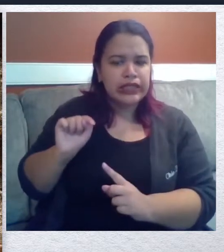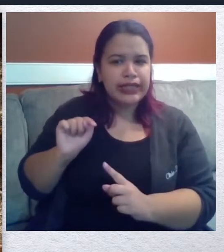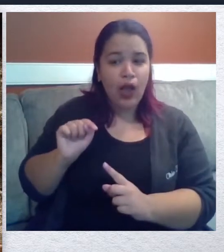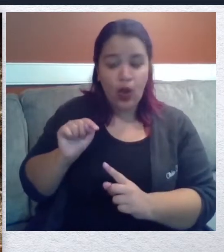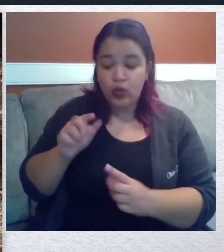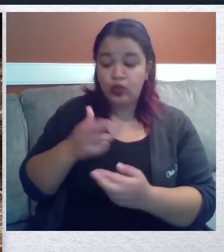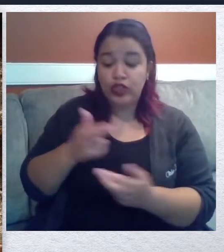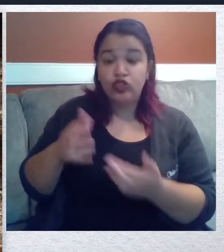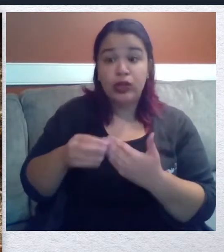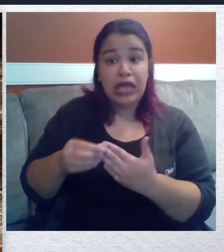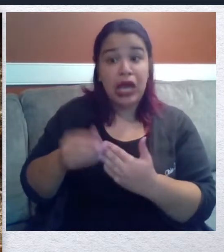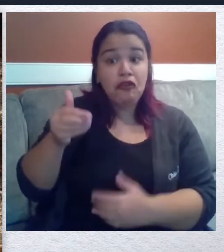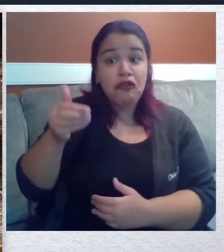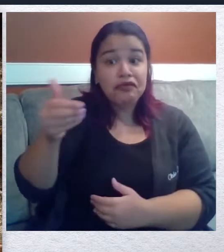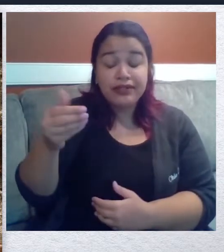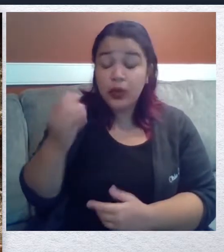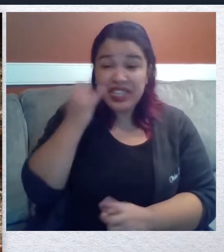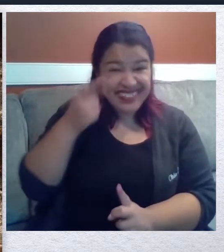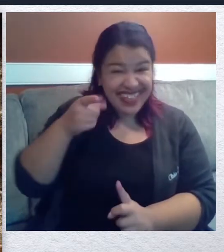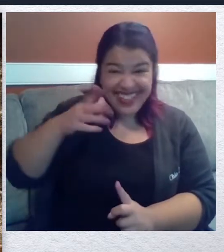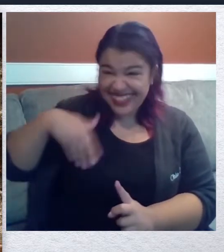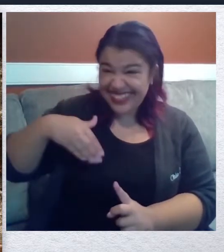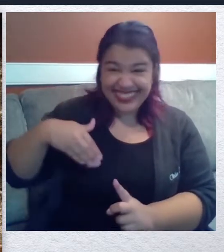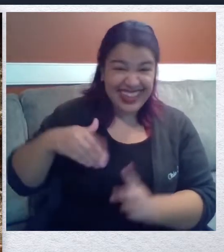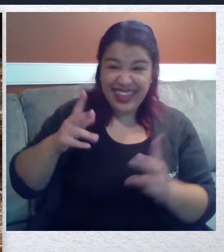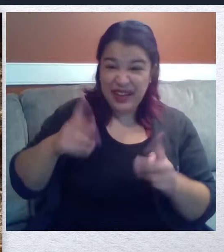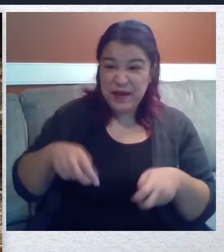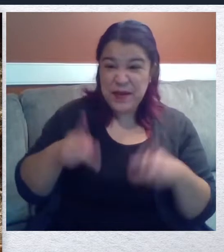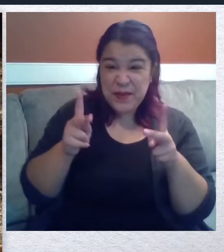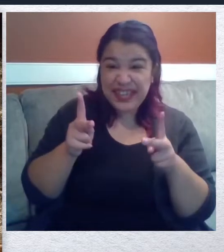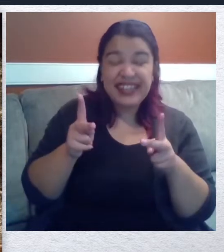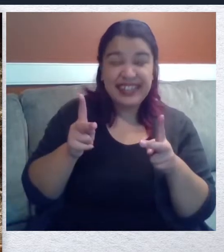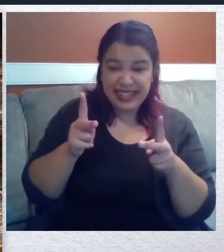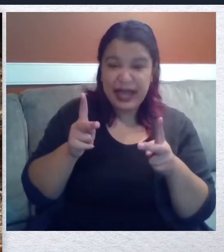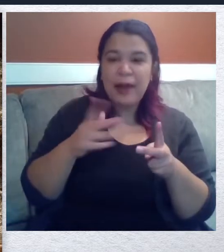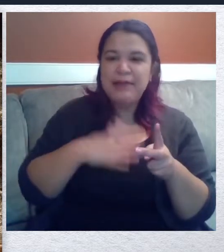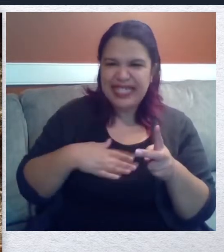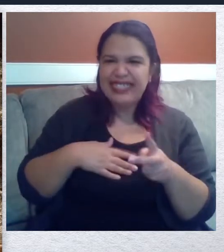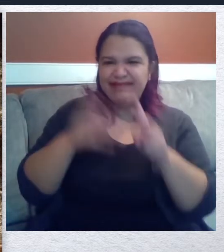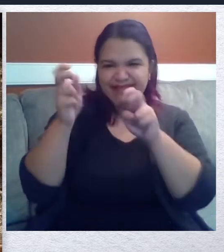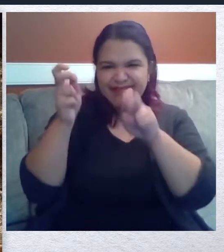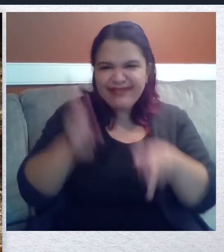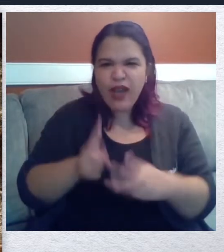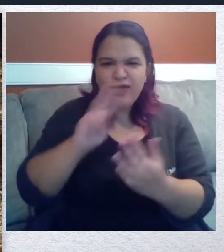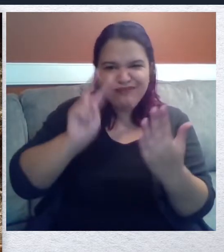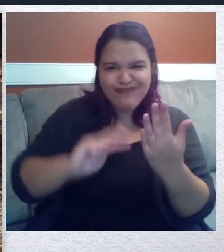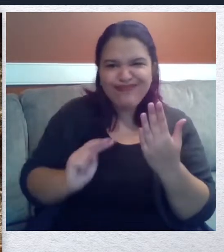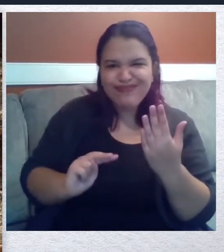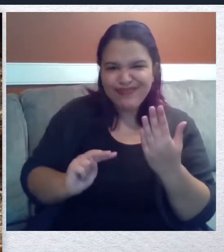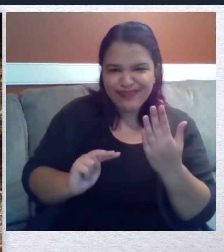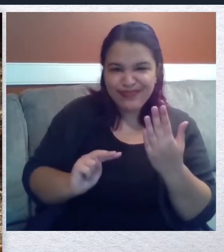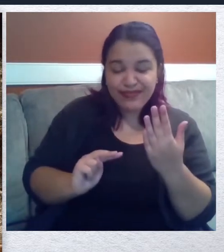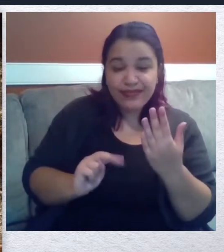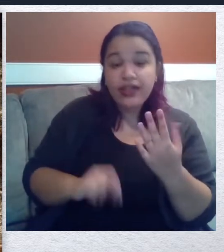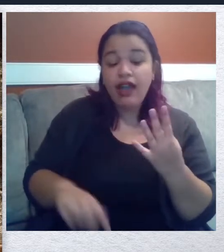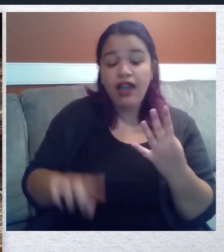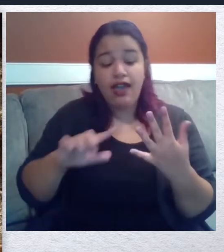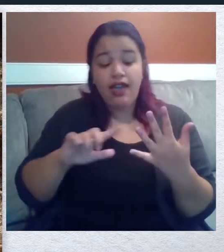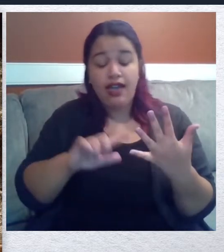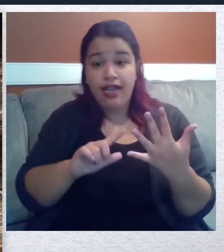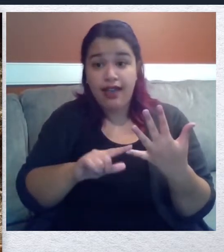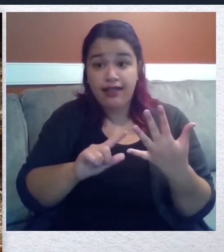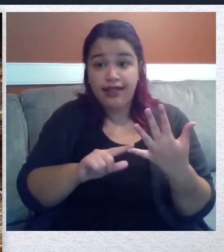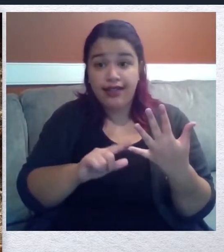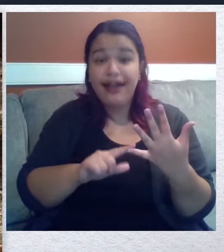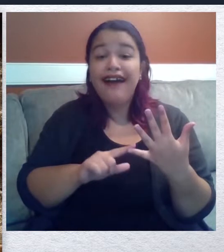You can also find a link to the OOD YouTube channel to see videos and learn more about some of the employer